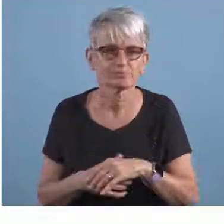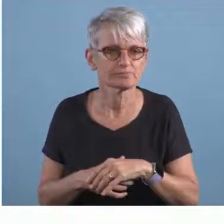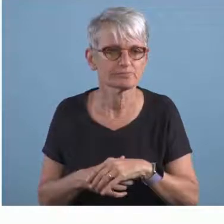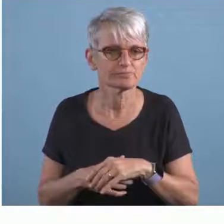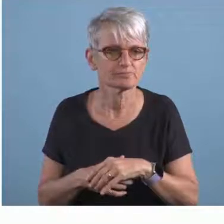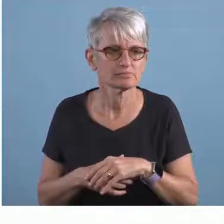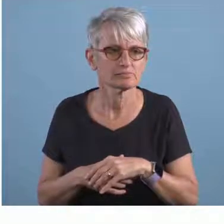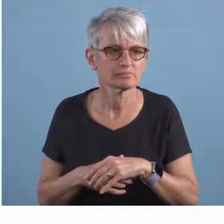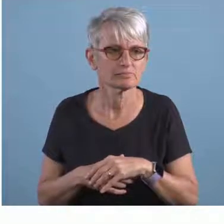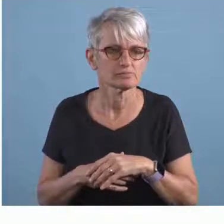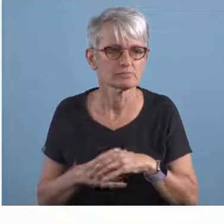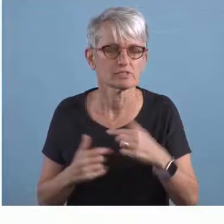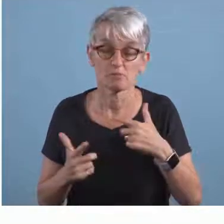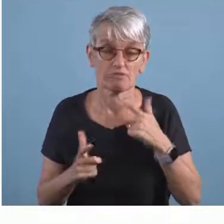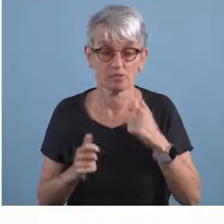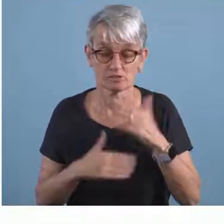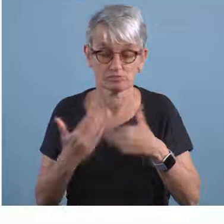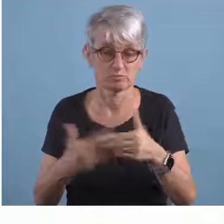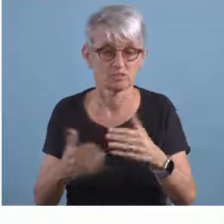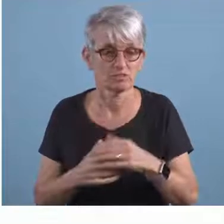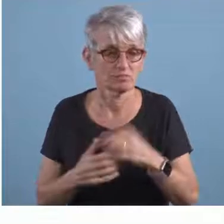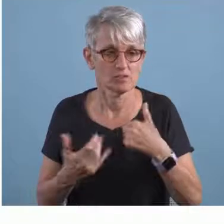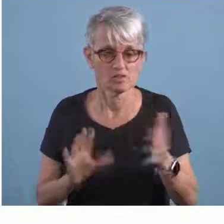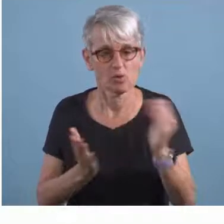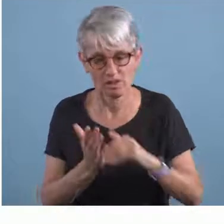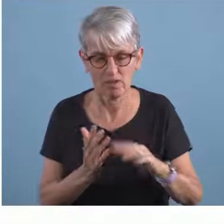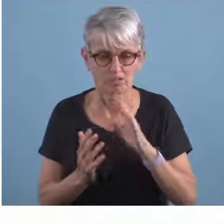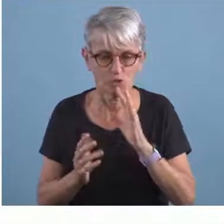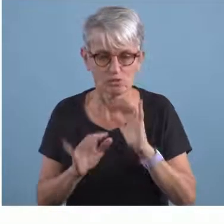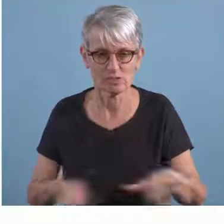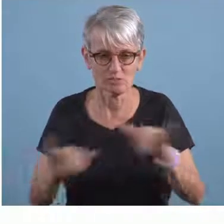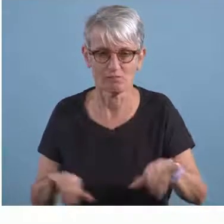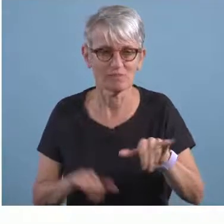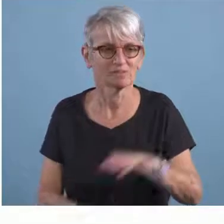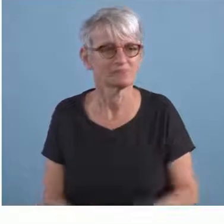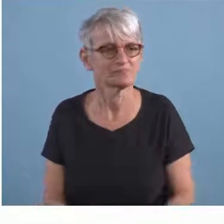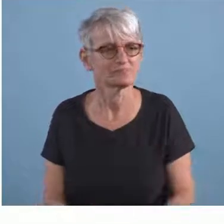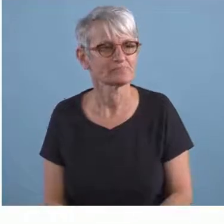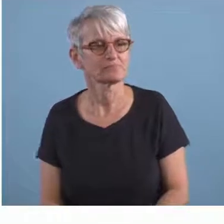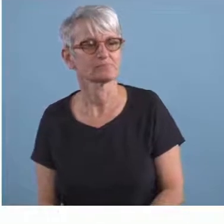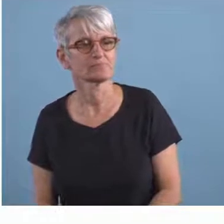I'm kind of going quickly because I don't want to repeat myself too awfully much.